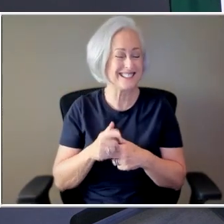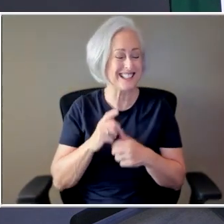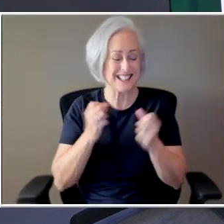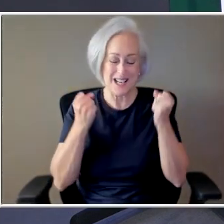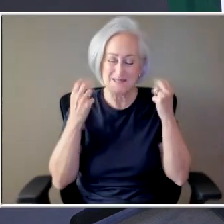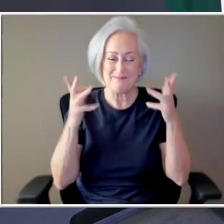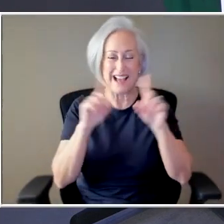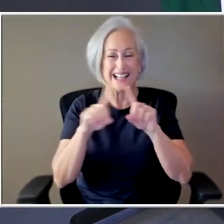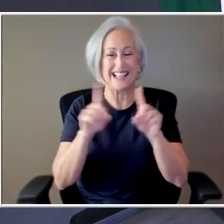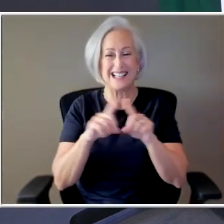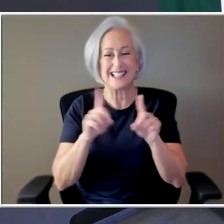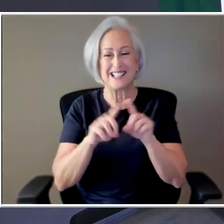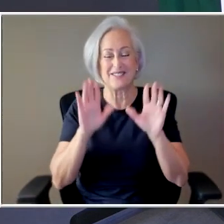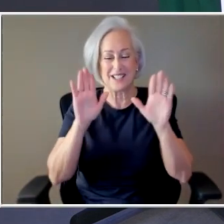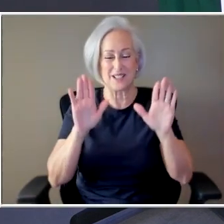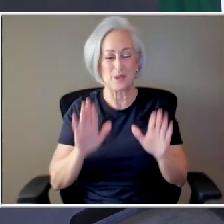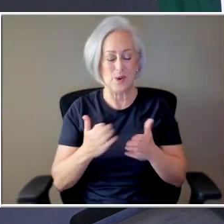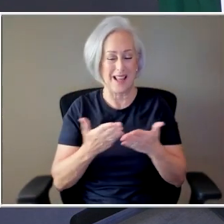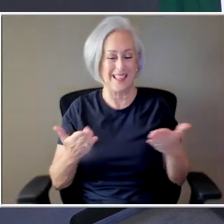spectacular moments happening.